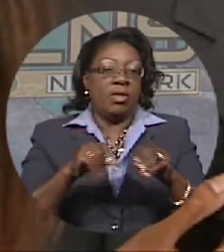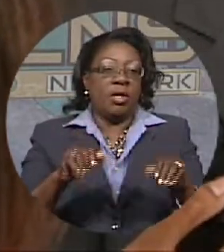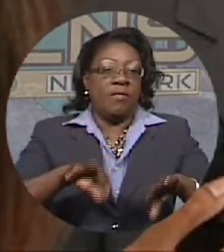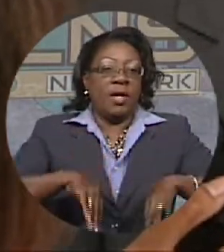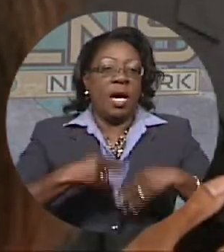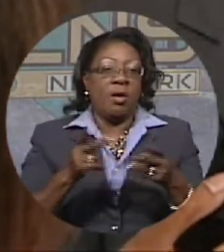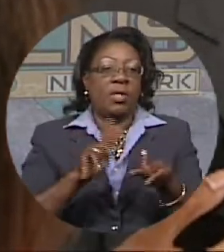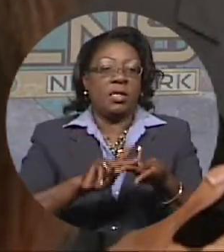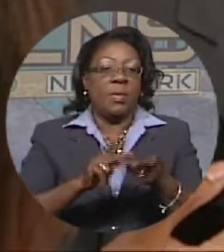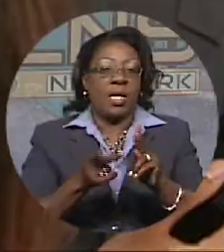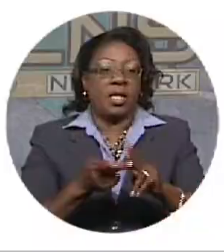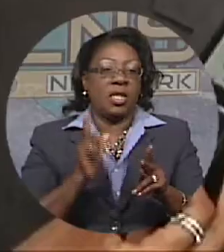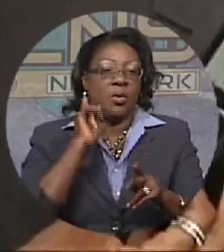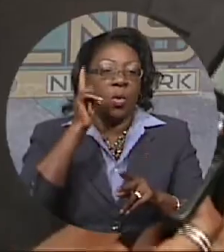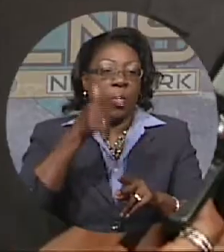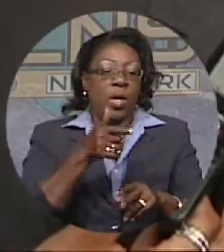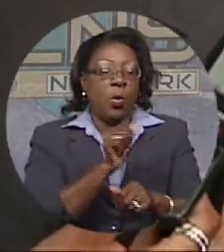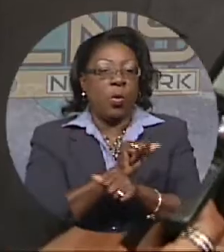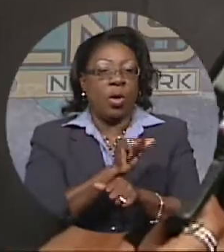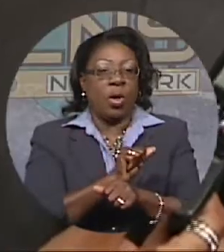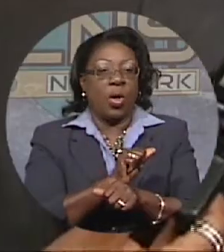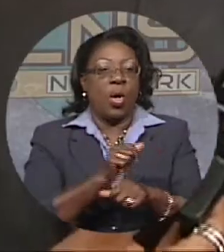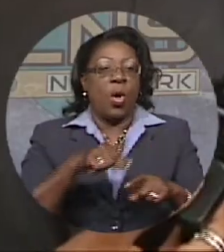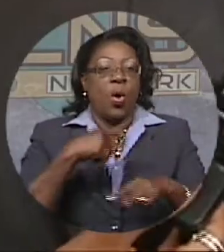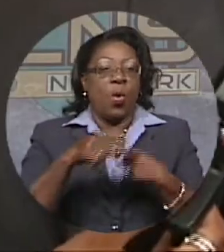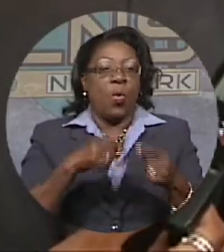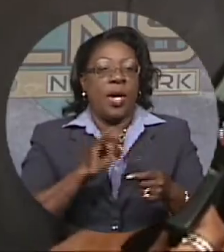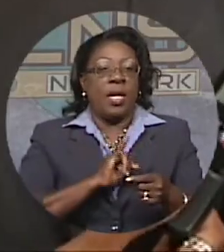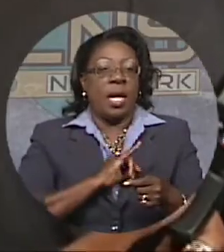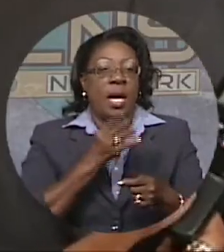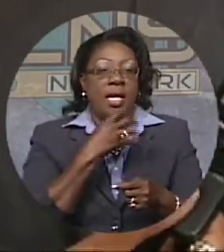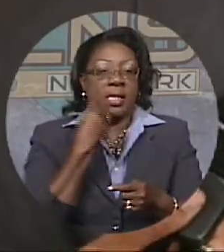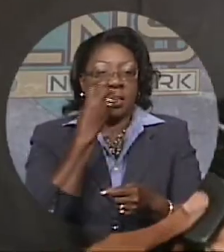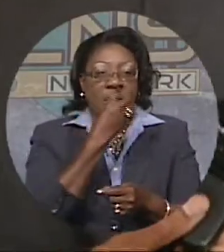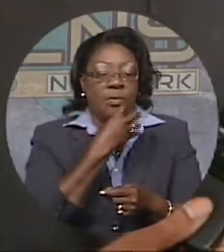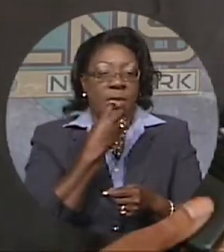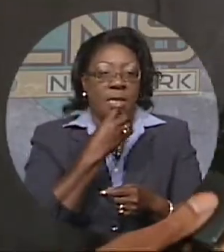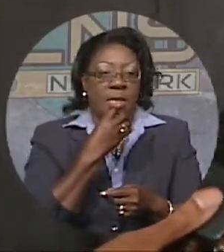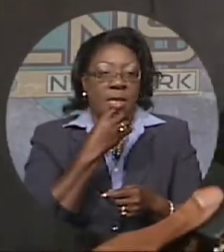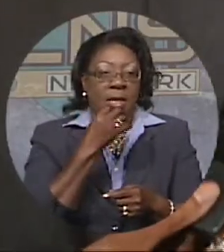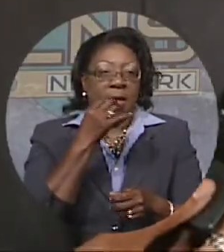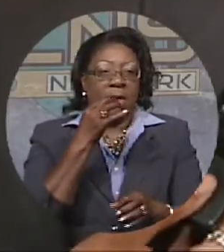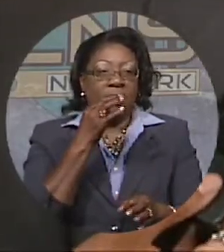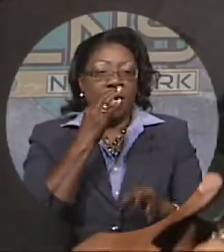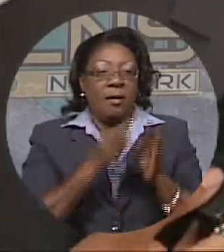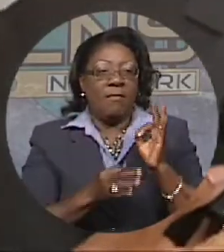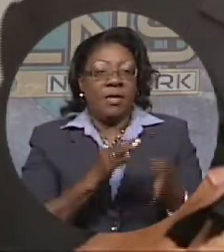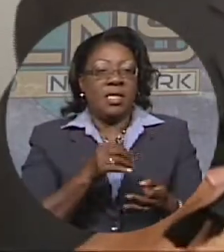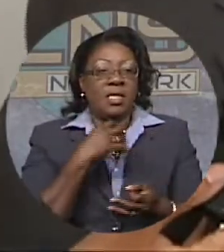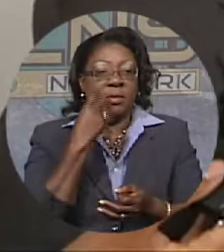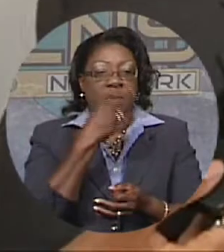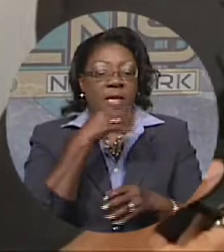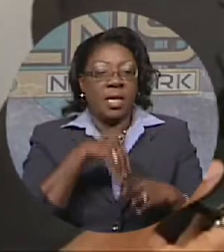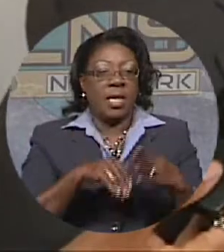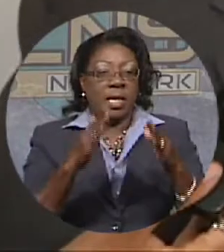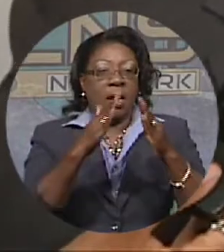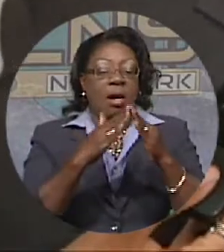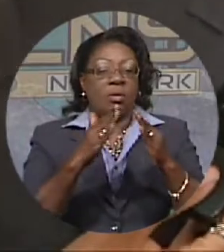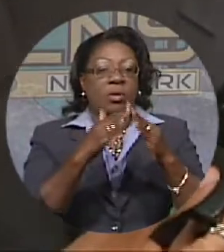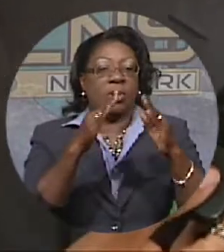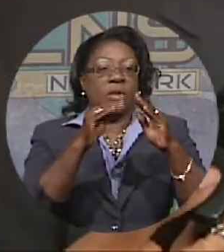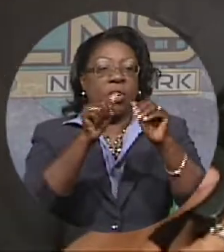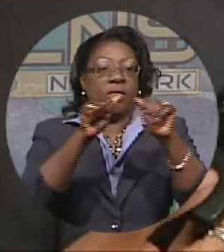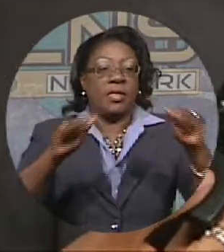this partnership will work. When I speak, and if I am to speak, I should say, in Parliament,